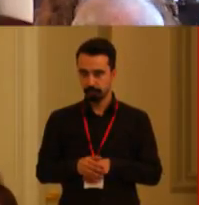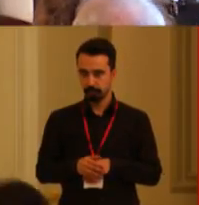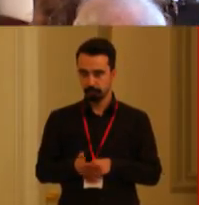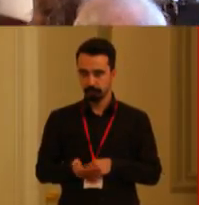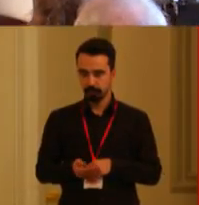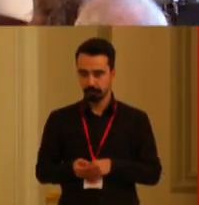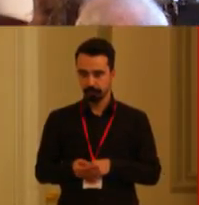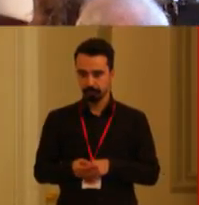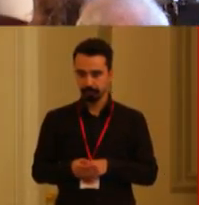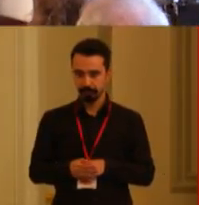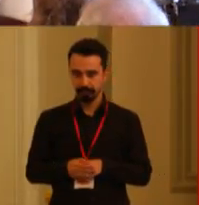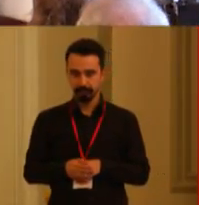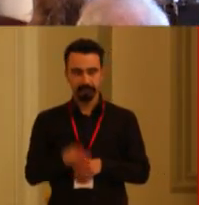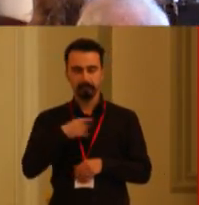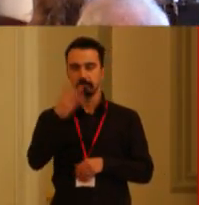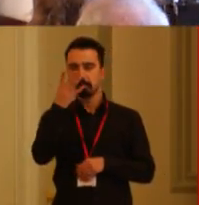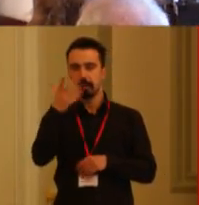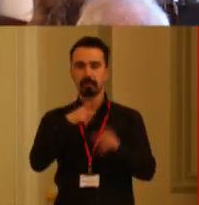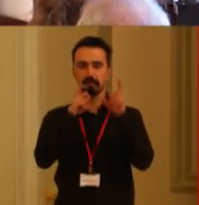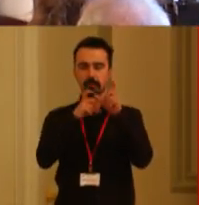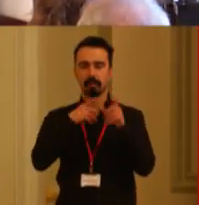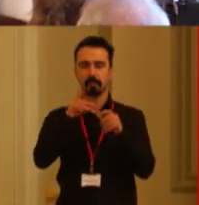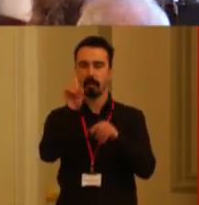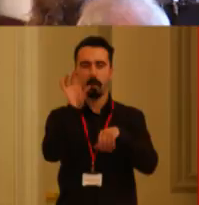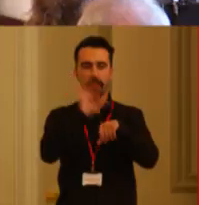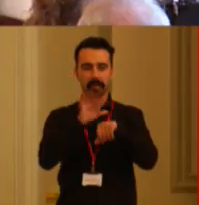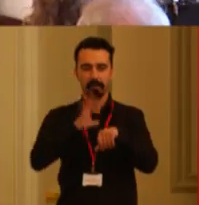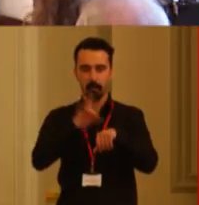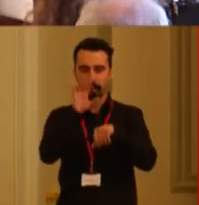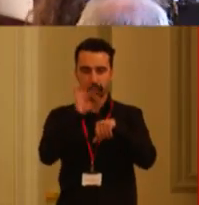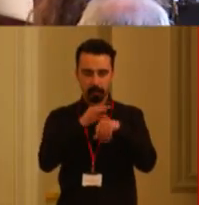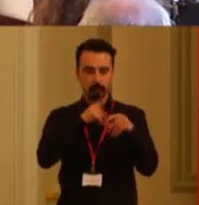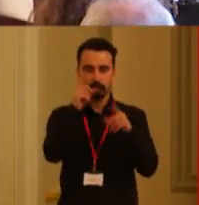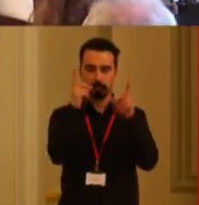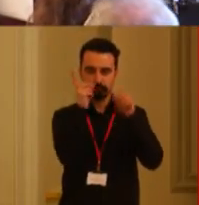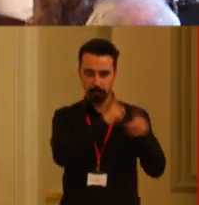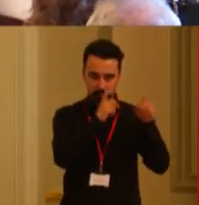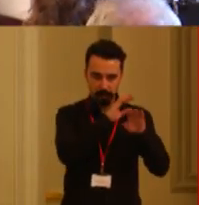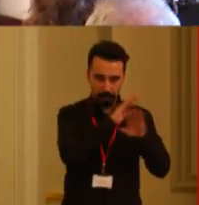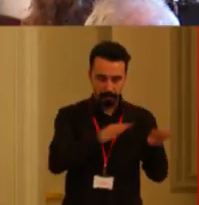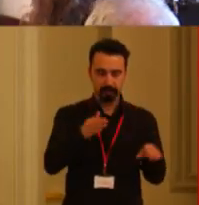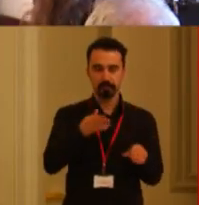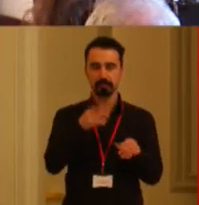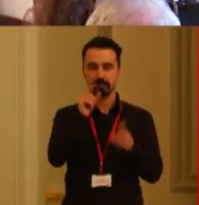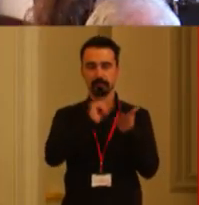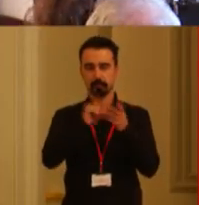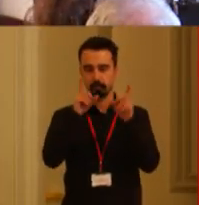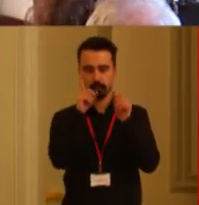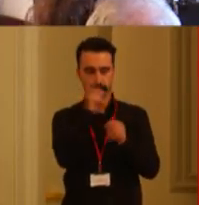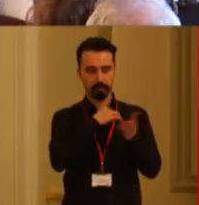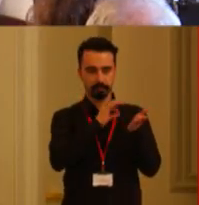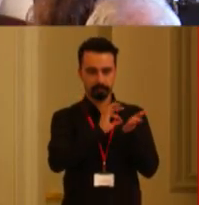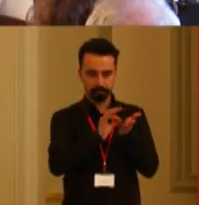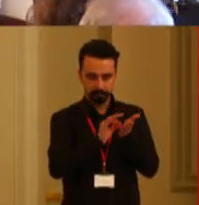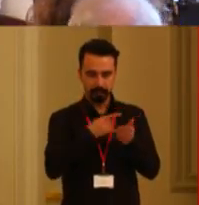Hansen, before you come in to the picture, let's get four or five questions because then we'll have 10 minutes. Okay, jot down your